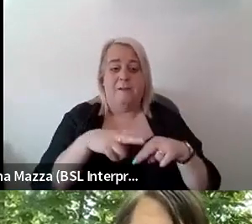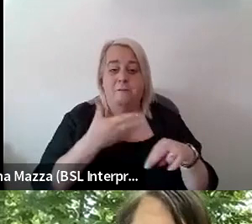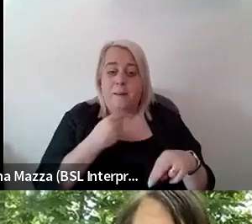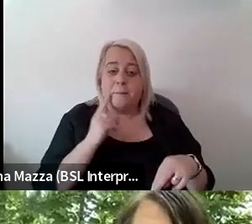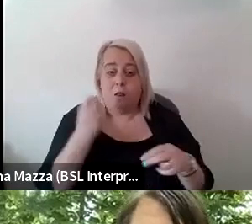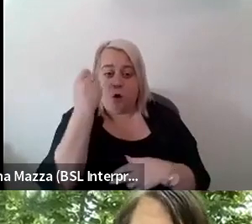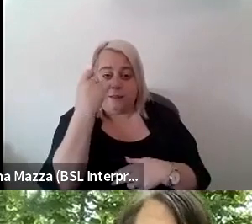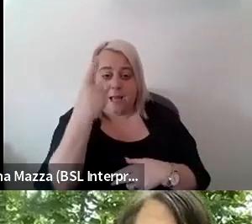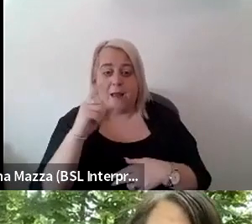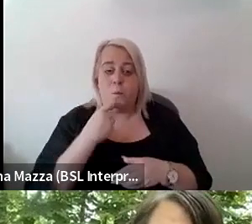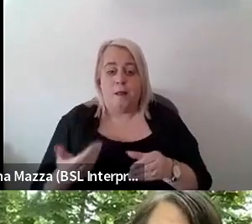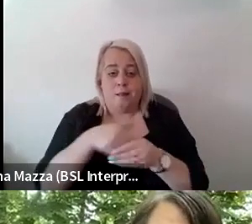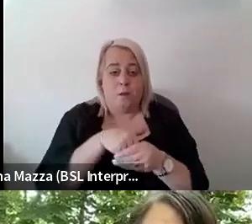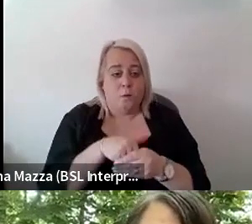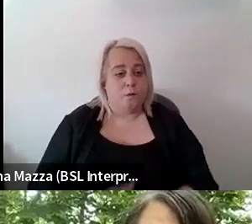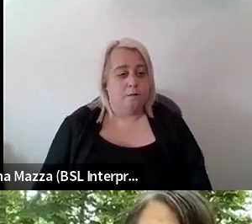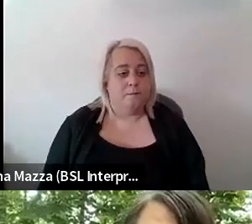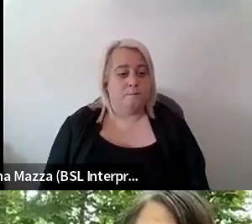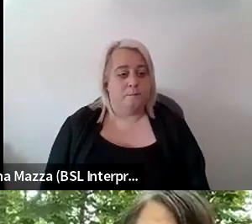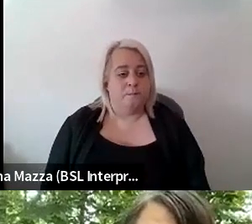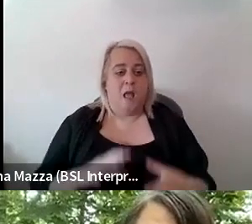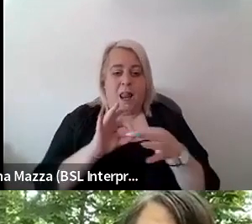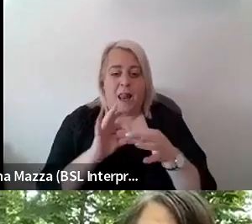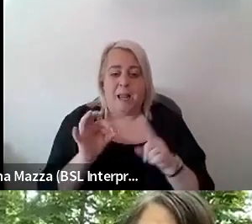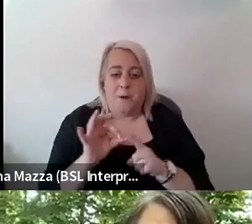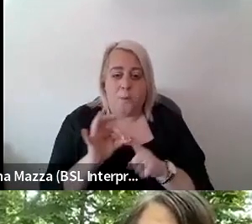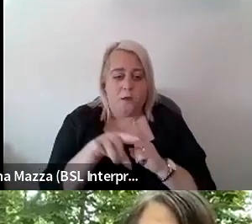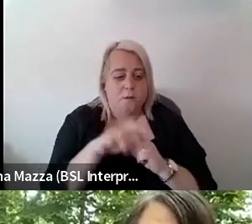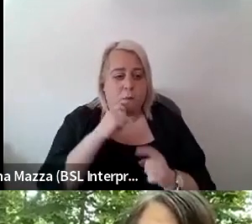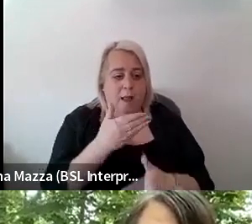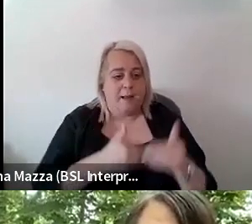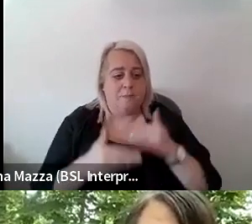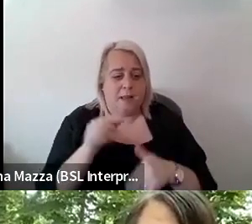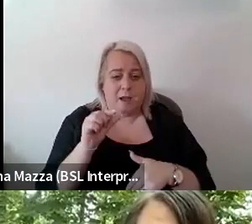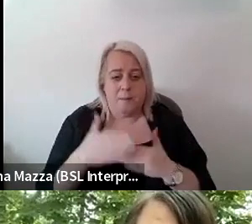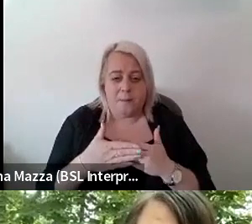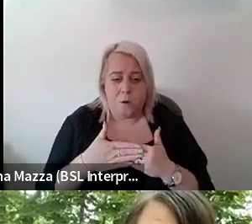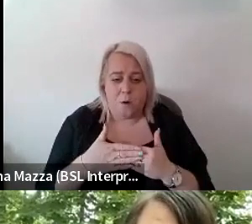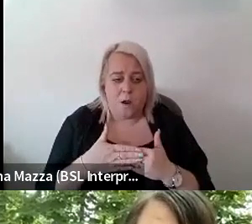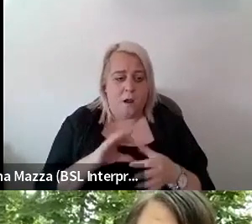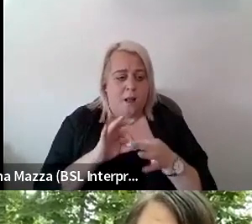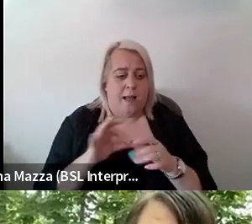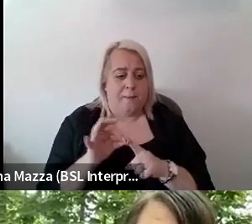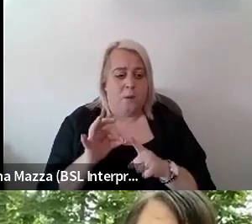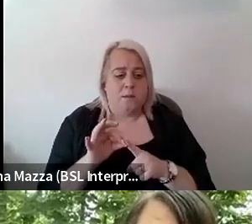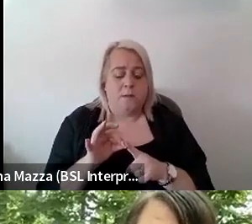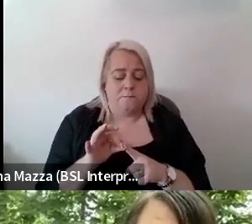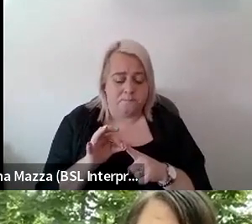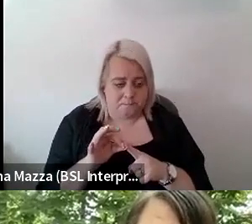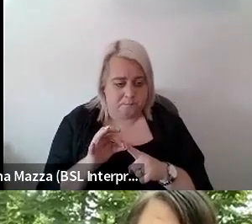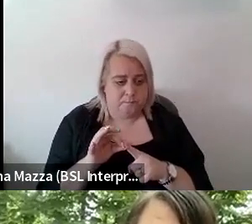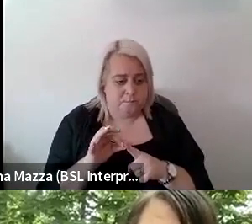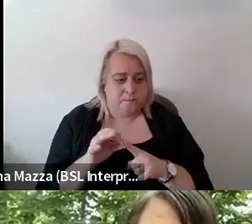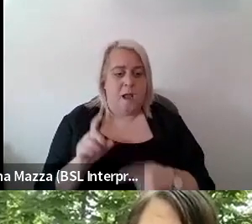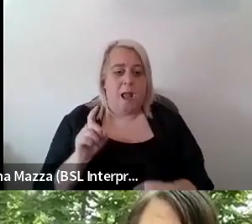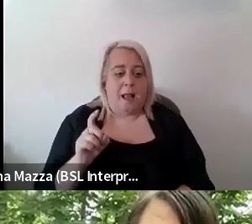of it. Yeah, with the link purpose thing, do you mind sort of explaining that a little bit more? Sure. So it's the good old